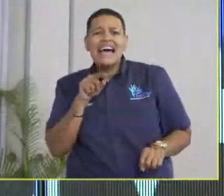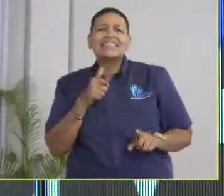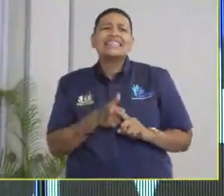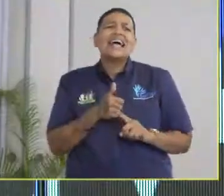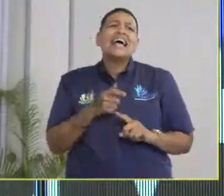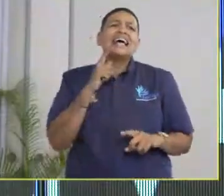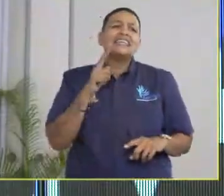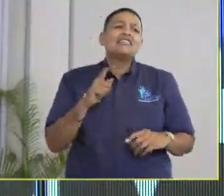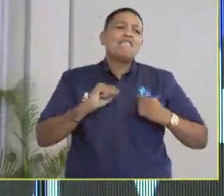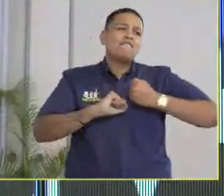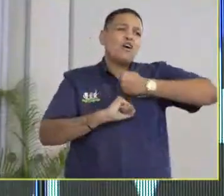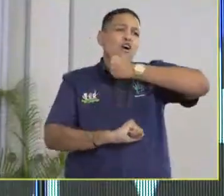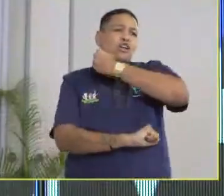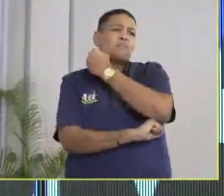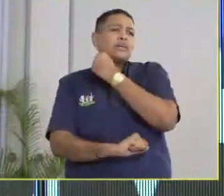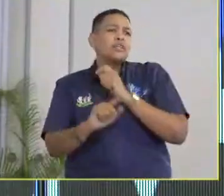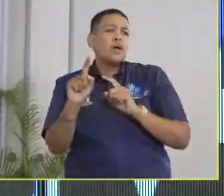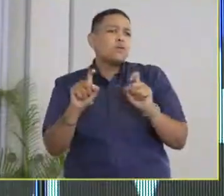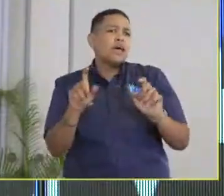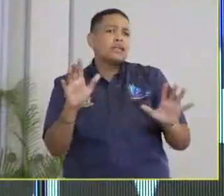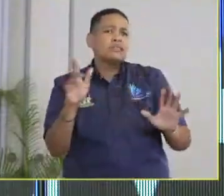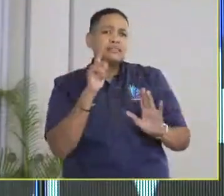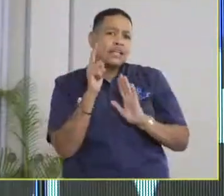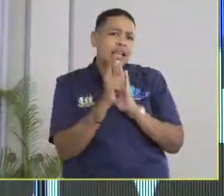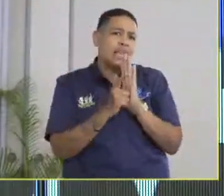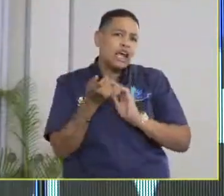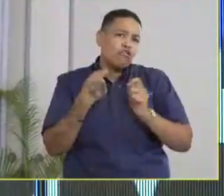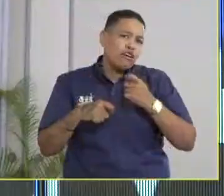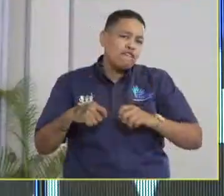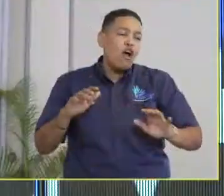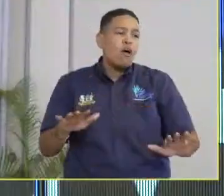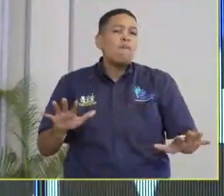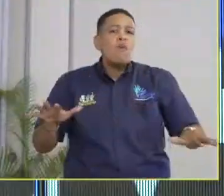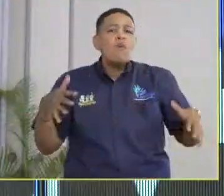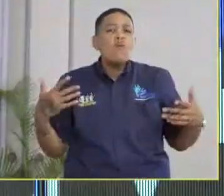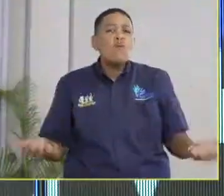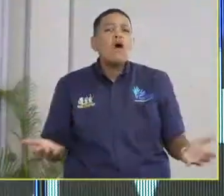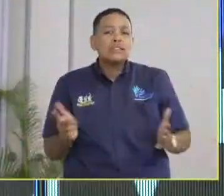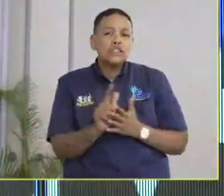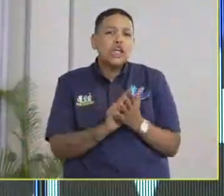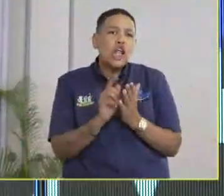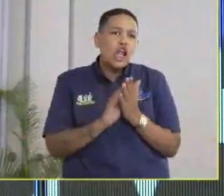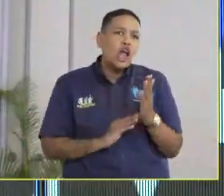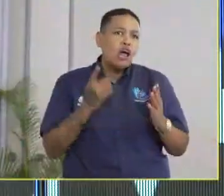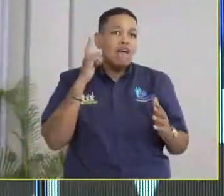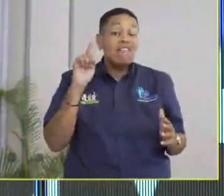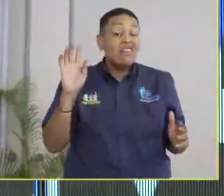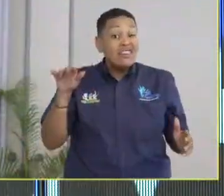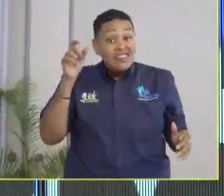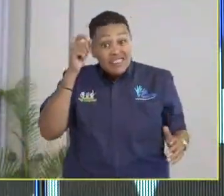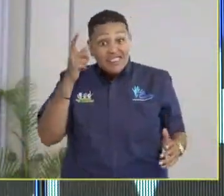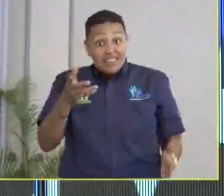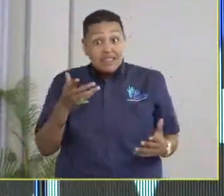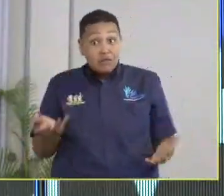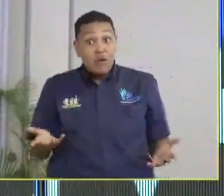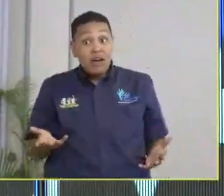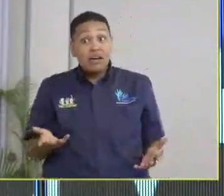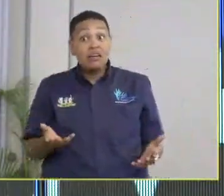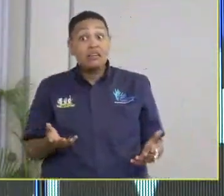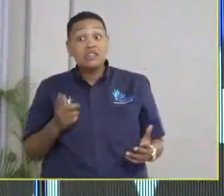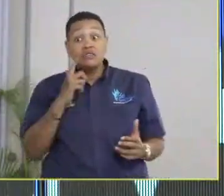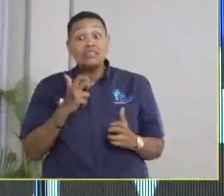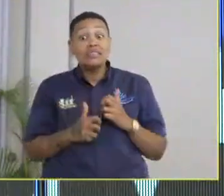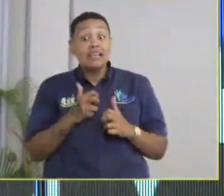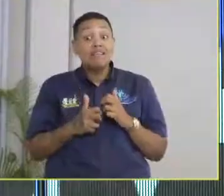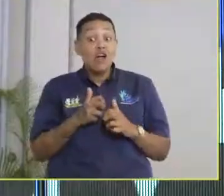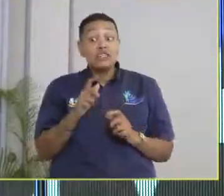very fundamental question in legal reform: what is the law? For heaven's sake, it was too